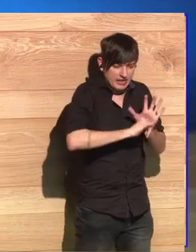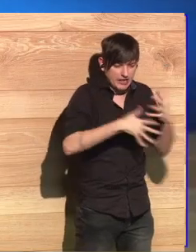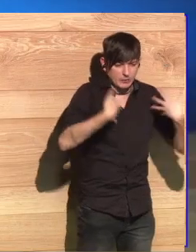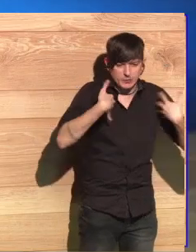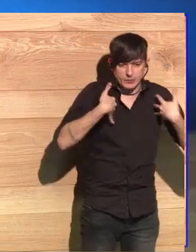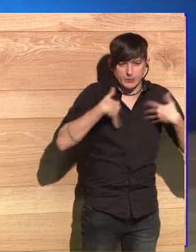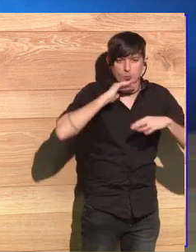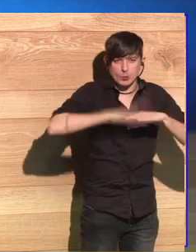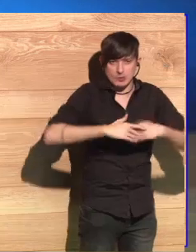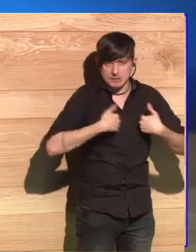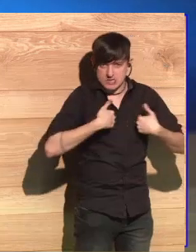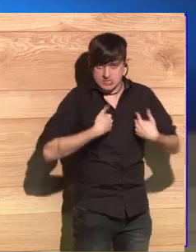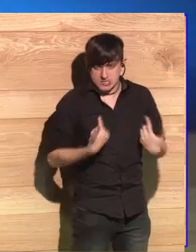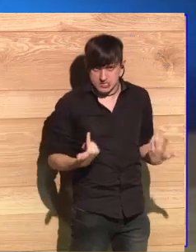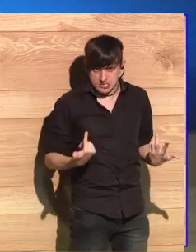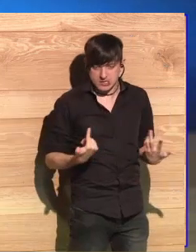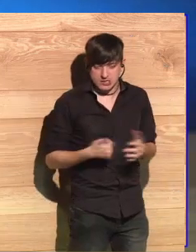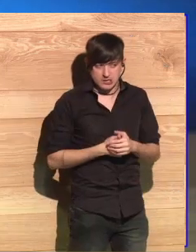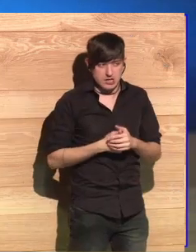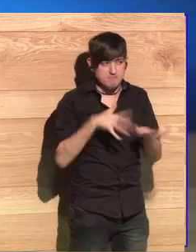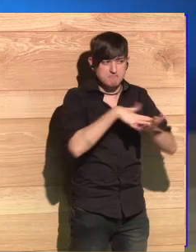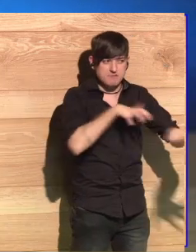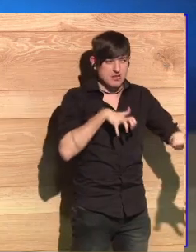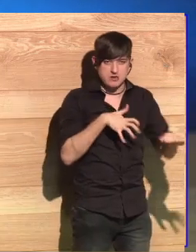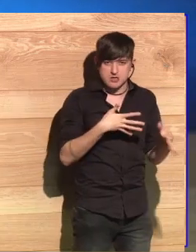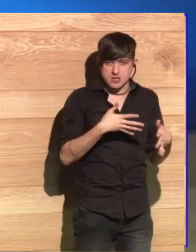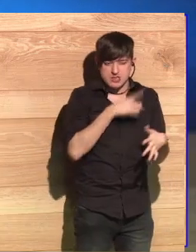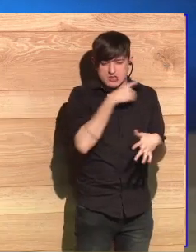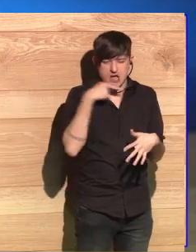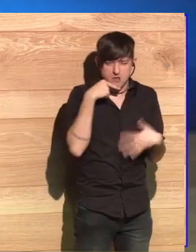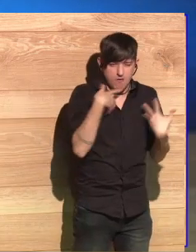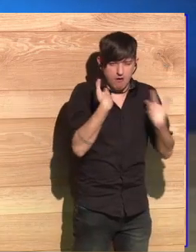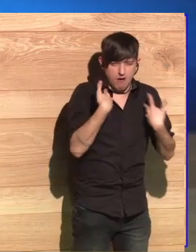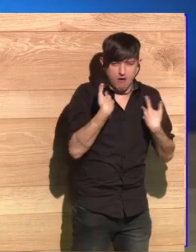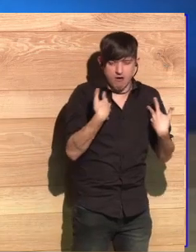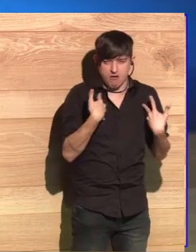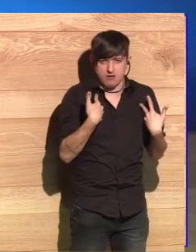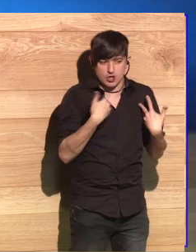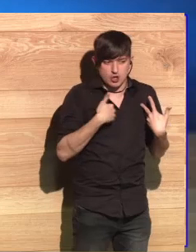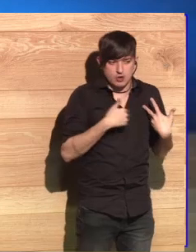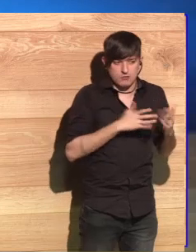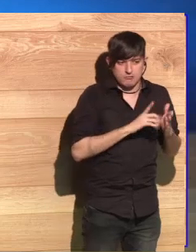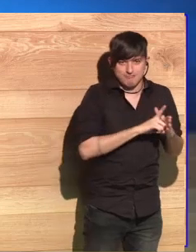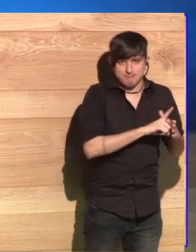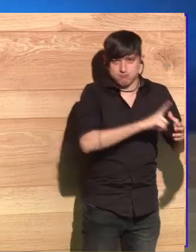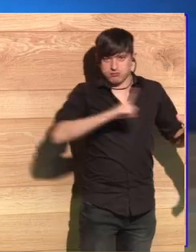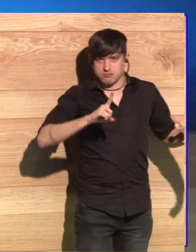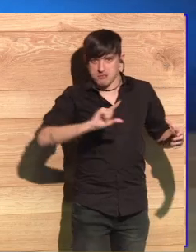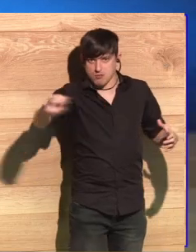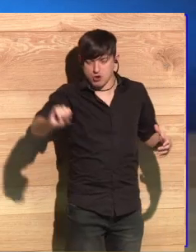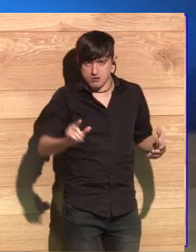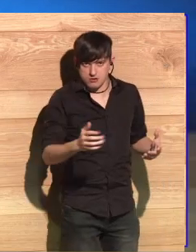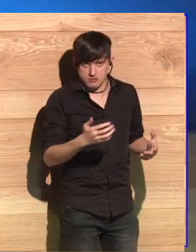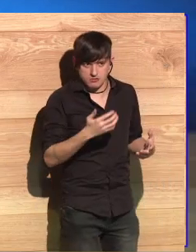Most of the hurt that you do to people is by withdrawing from them. You cut people out of your life that should be in your life, your